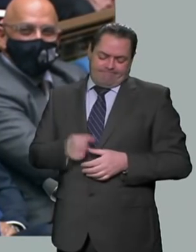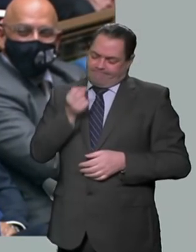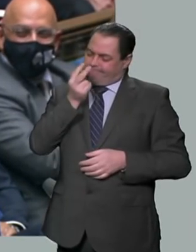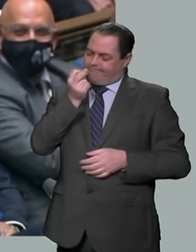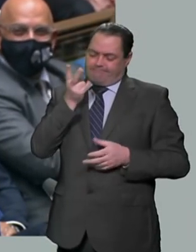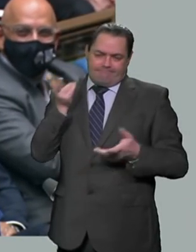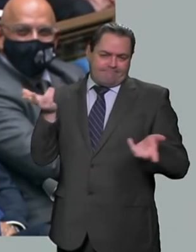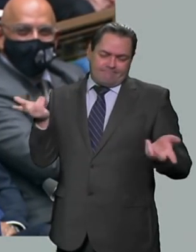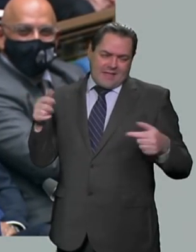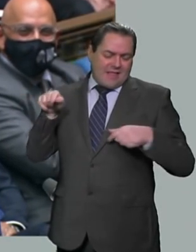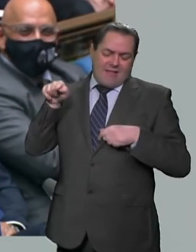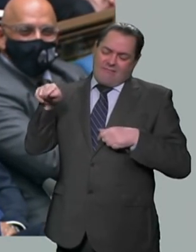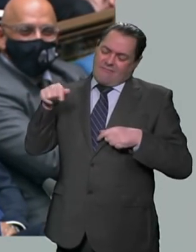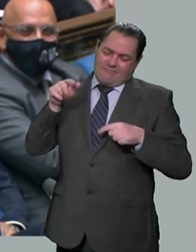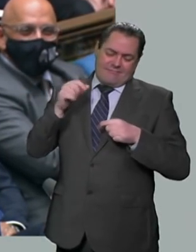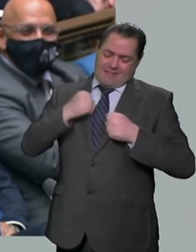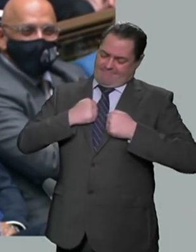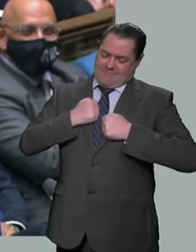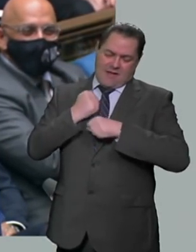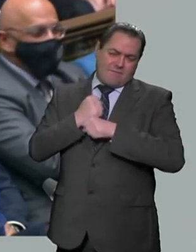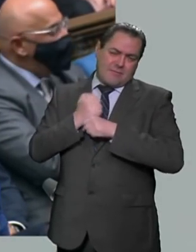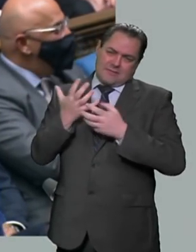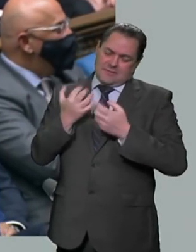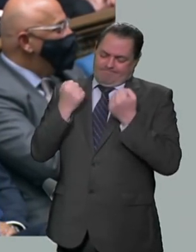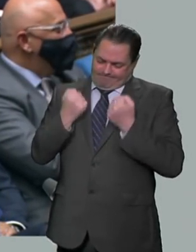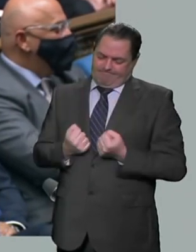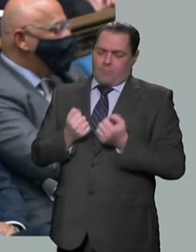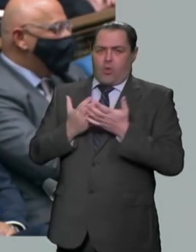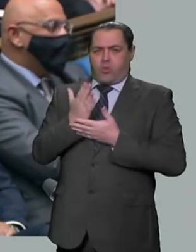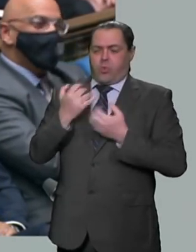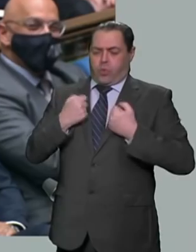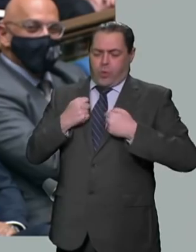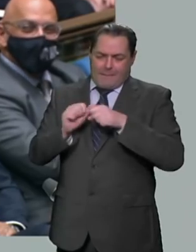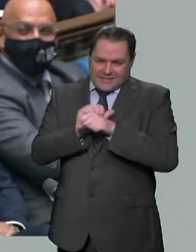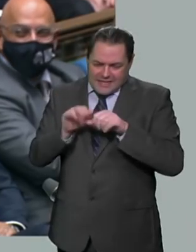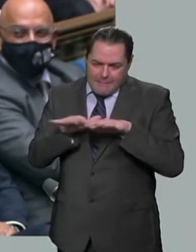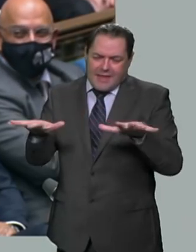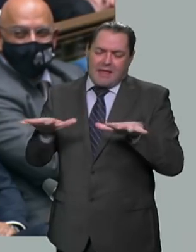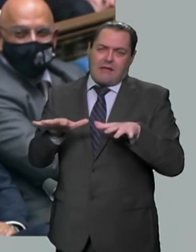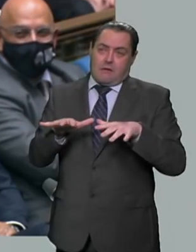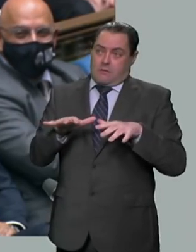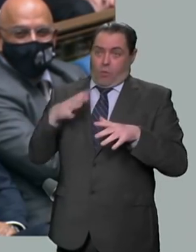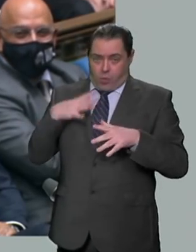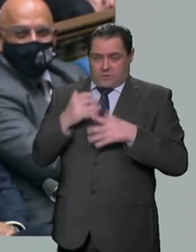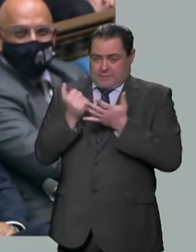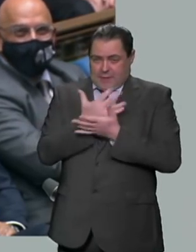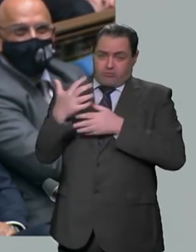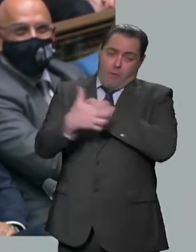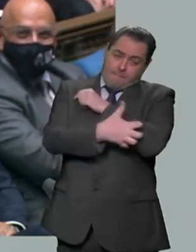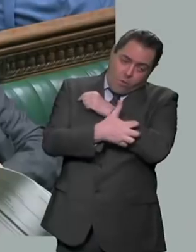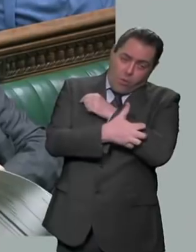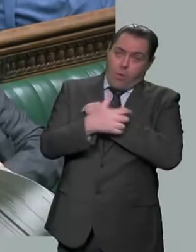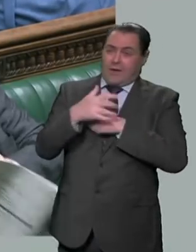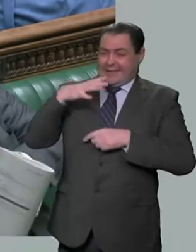is absolutely determined, as I've said, throughout this pandemic, to look after, particularly to look after the poorest and the neediest,